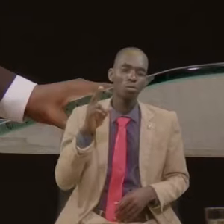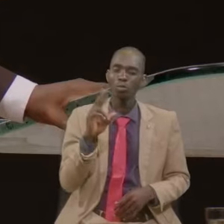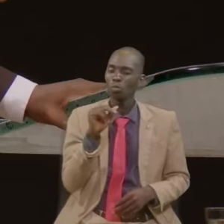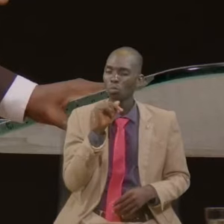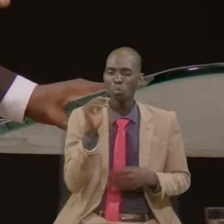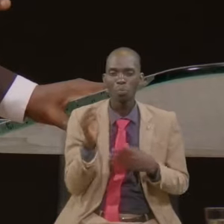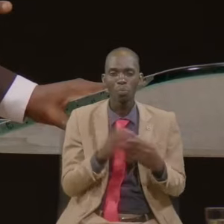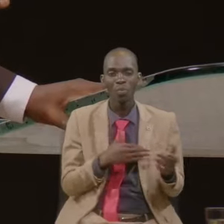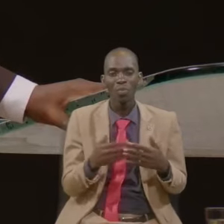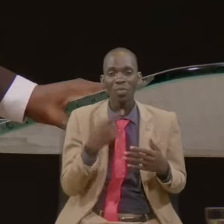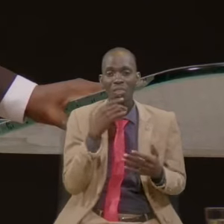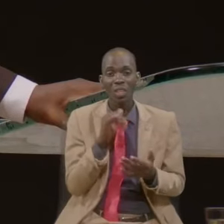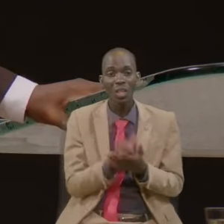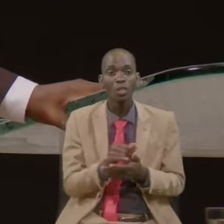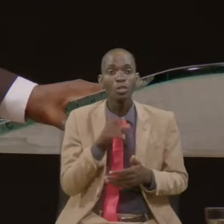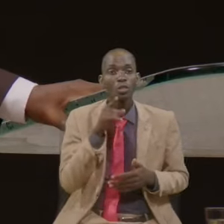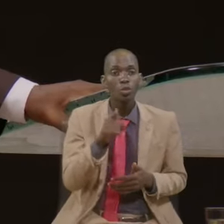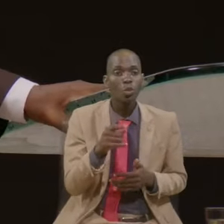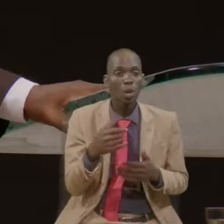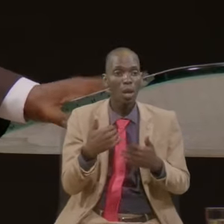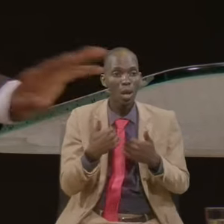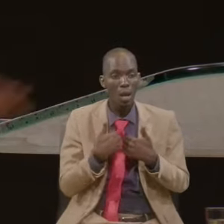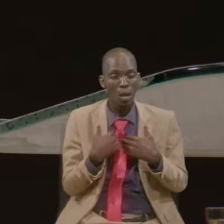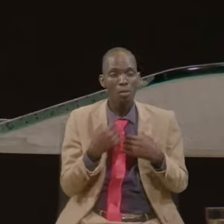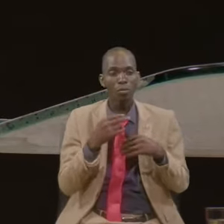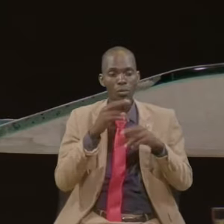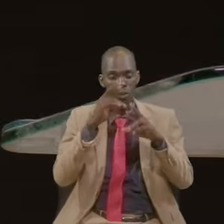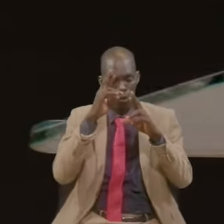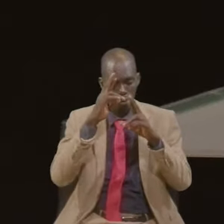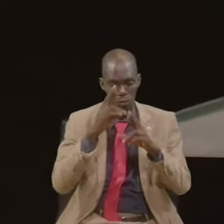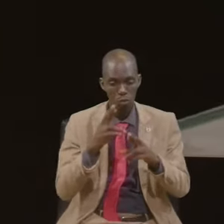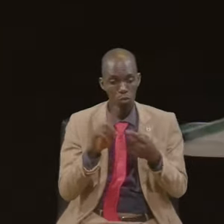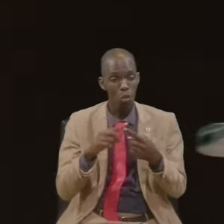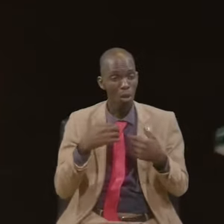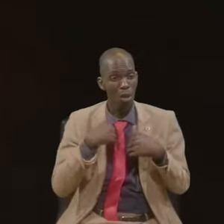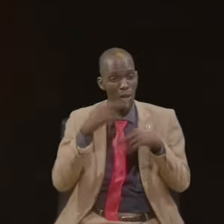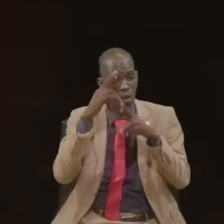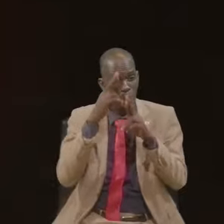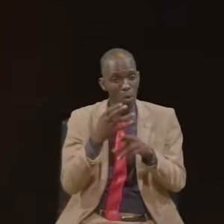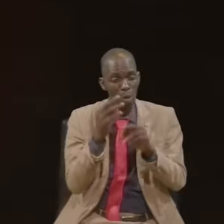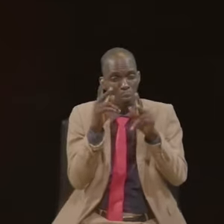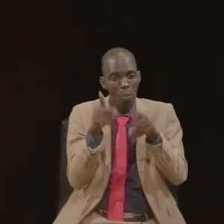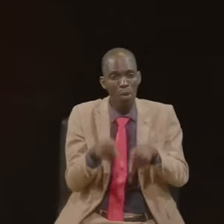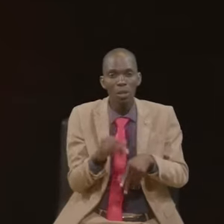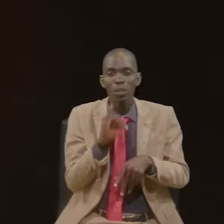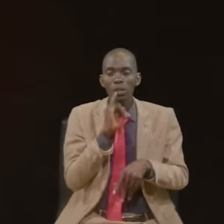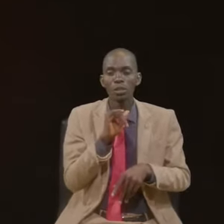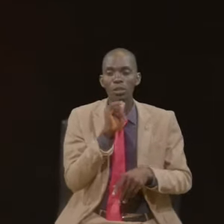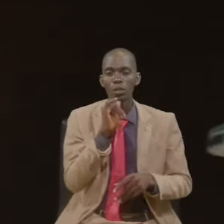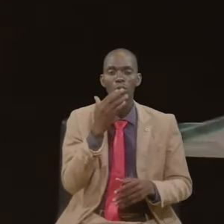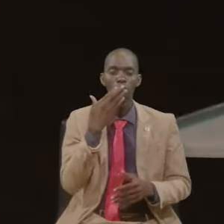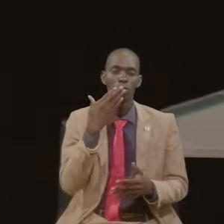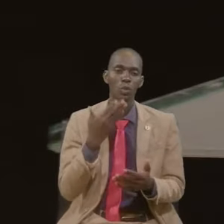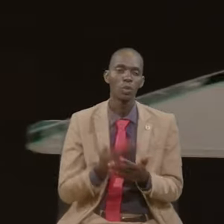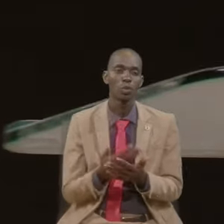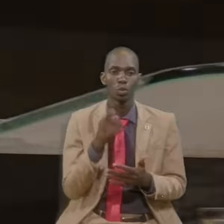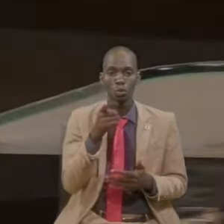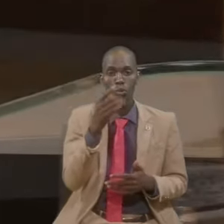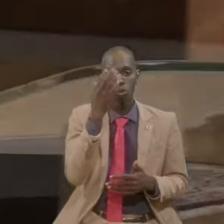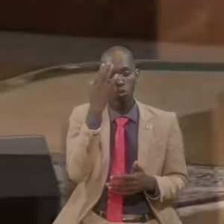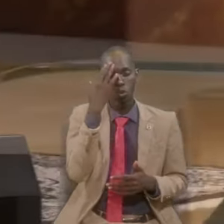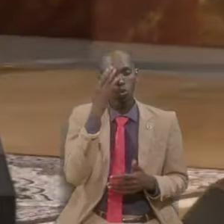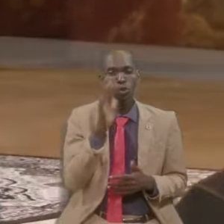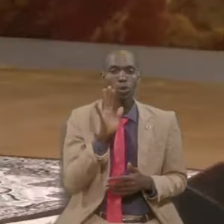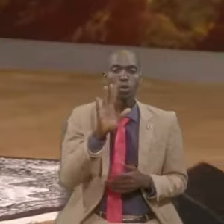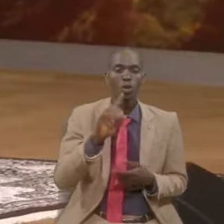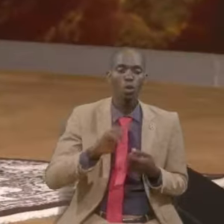to have respect of persons is not good. You know, your friend